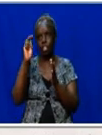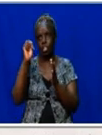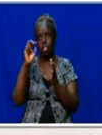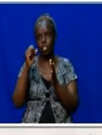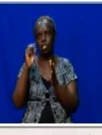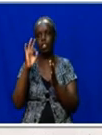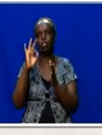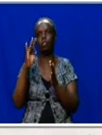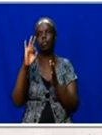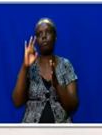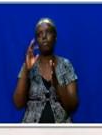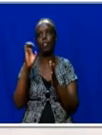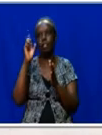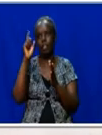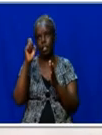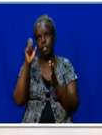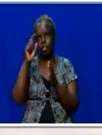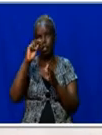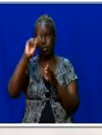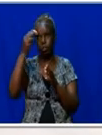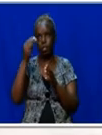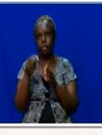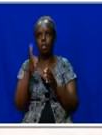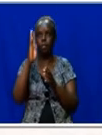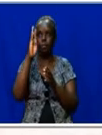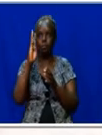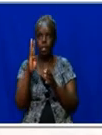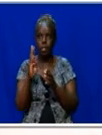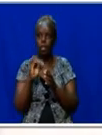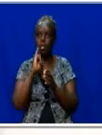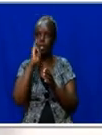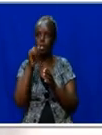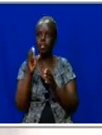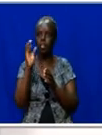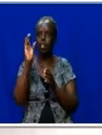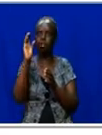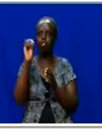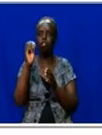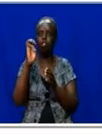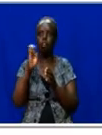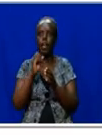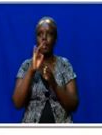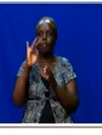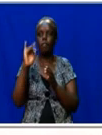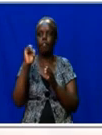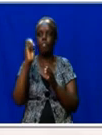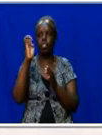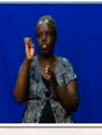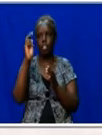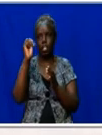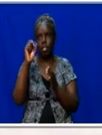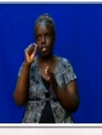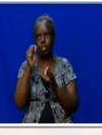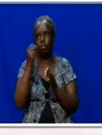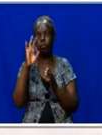the same way, b is the coefficient of x. This is